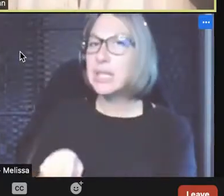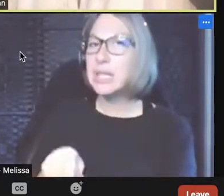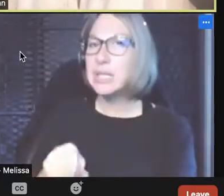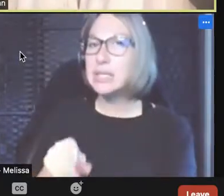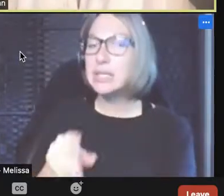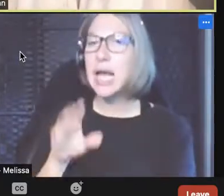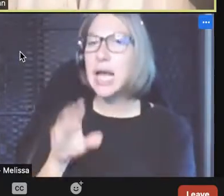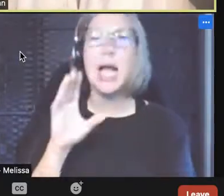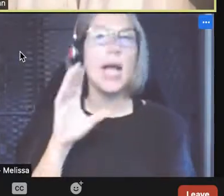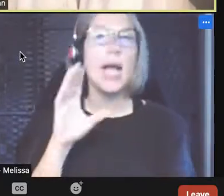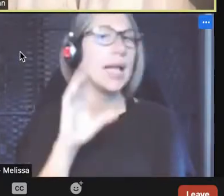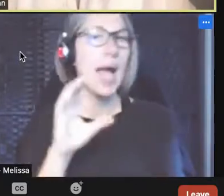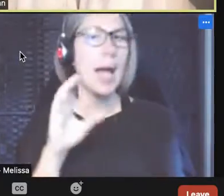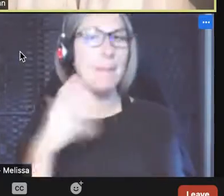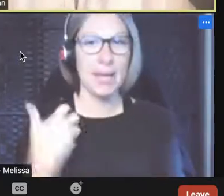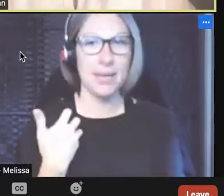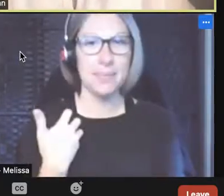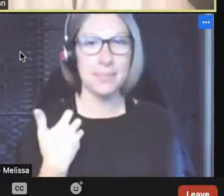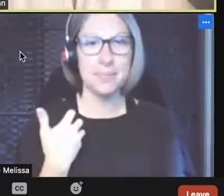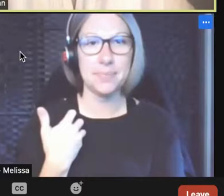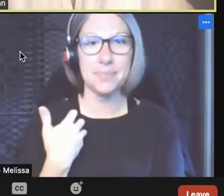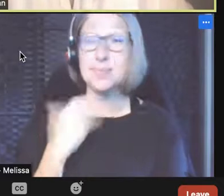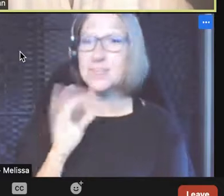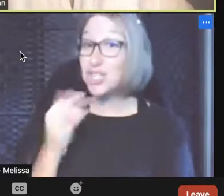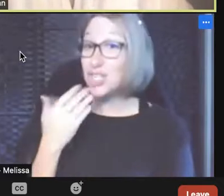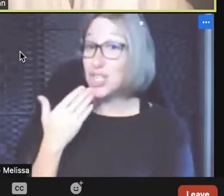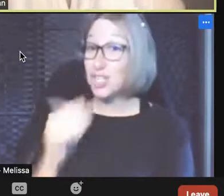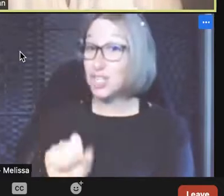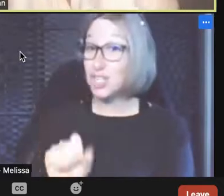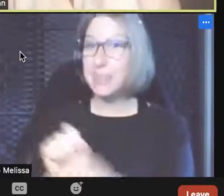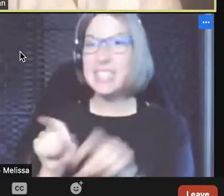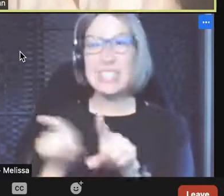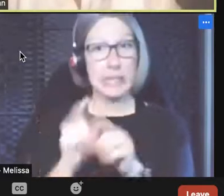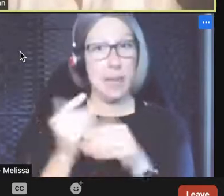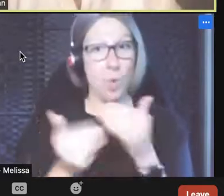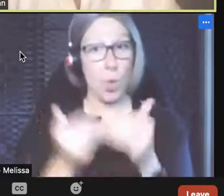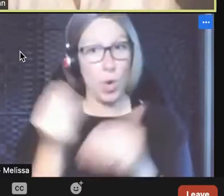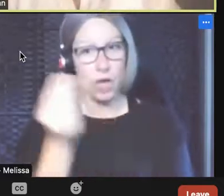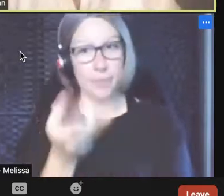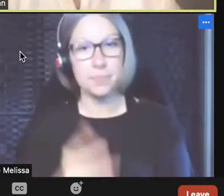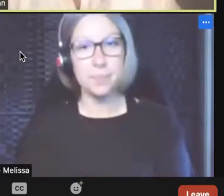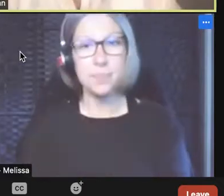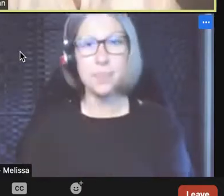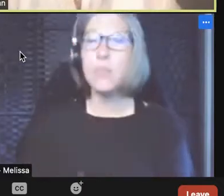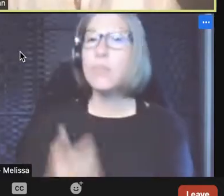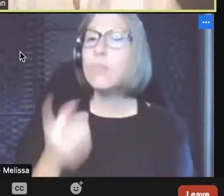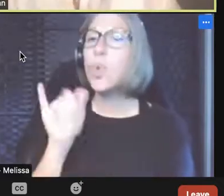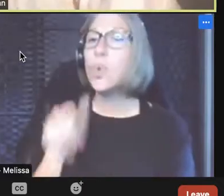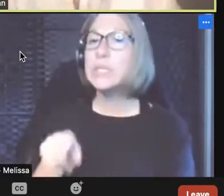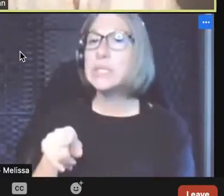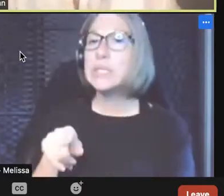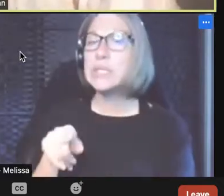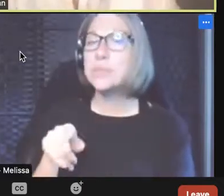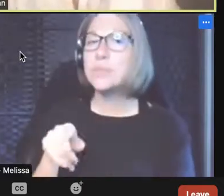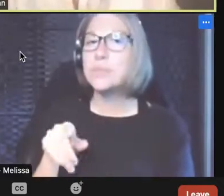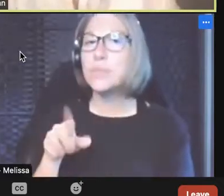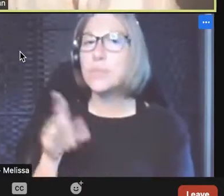Monkey. A monkey. Very good, Bobby. It's the same order, What's same this order. one? Cat. We'll read the word.